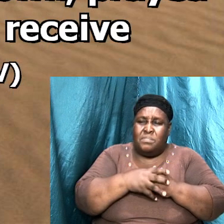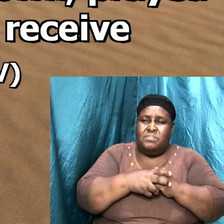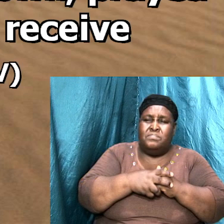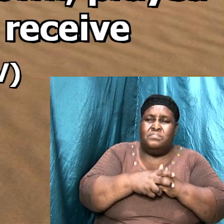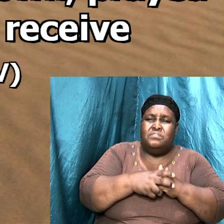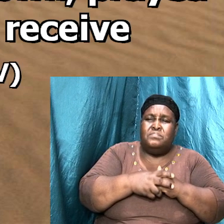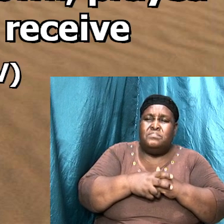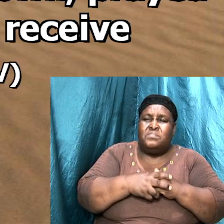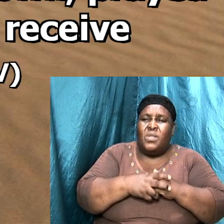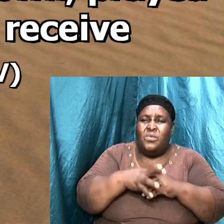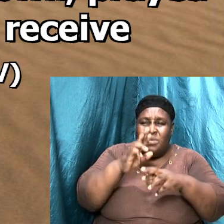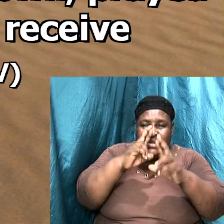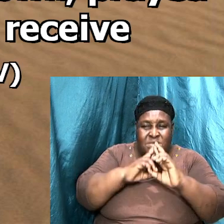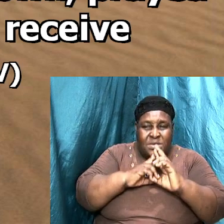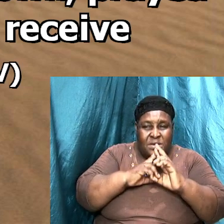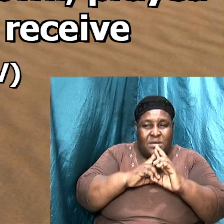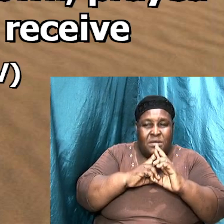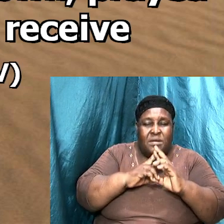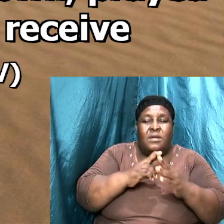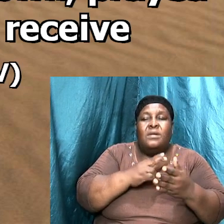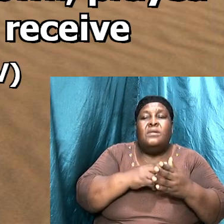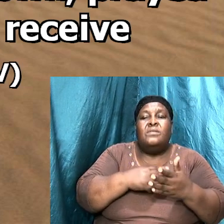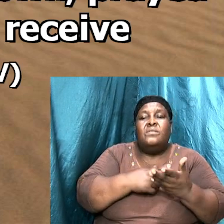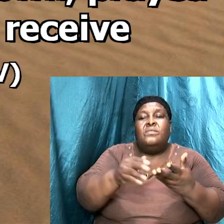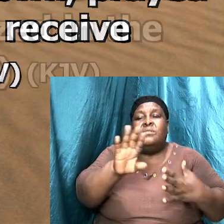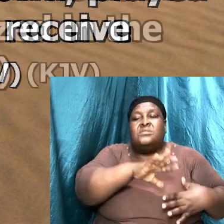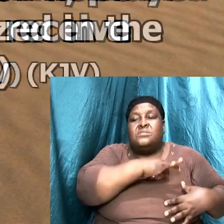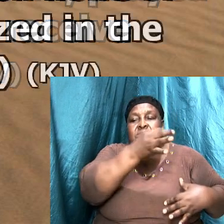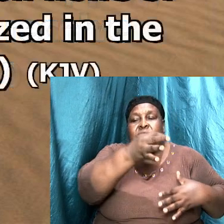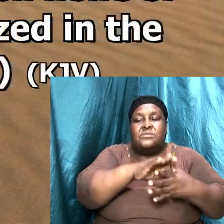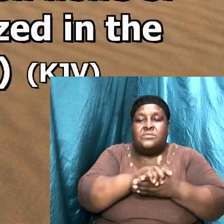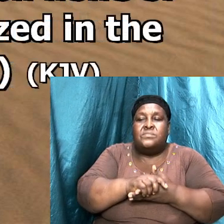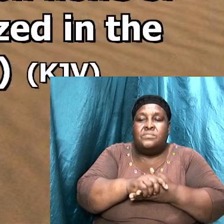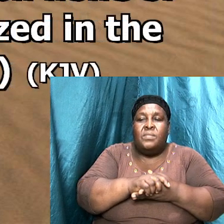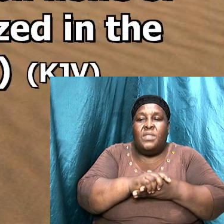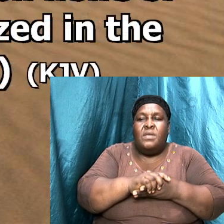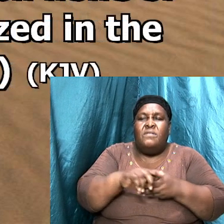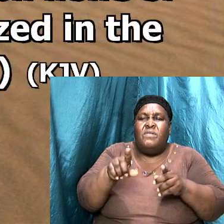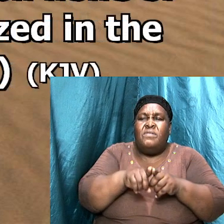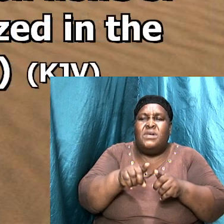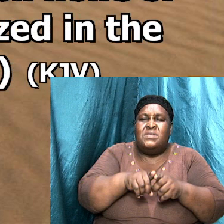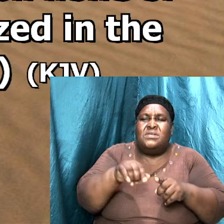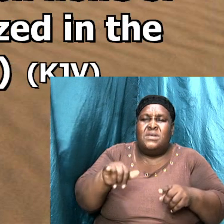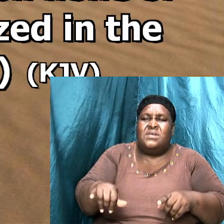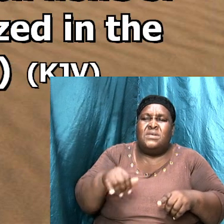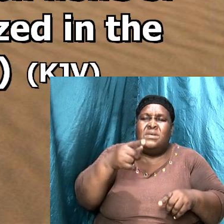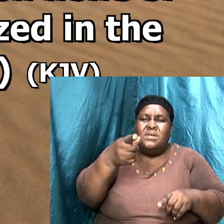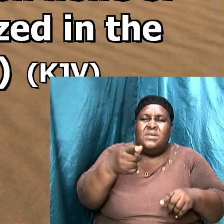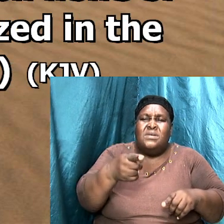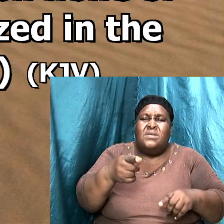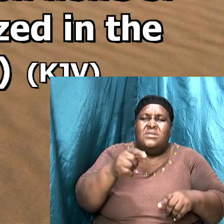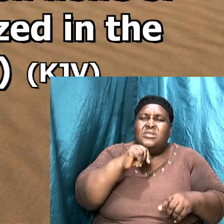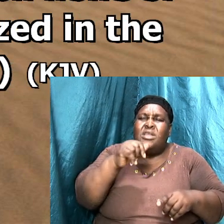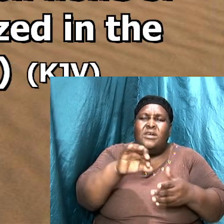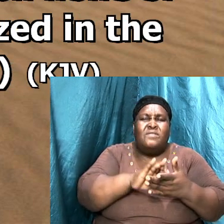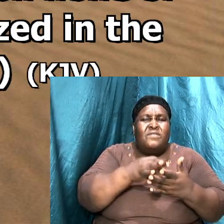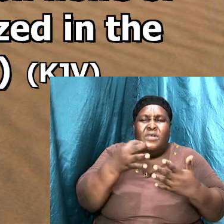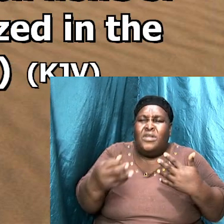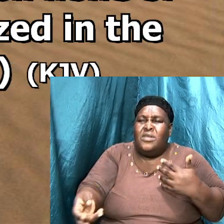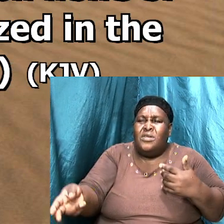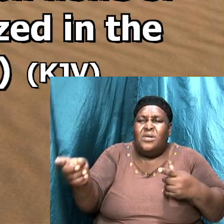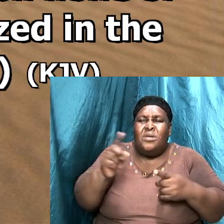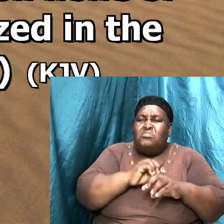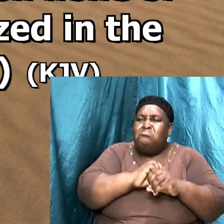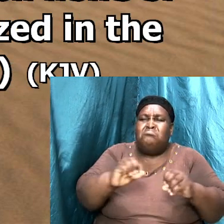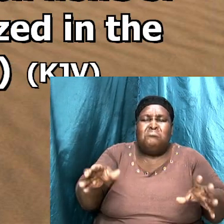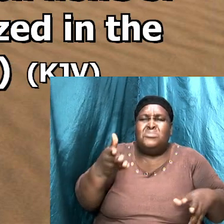that they might receive the Holy Ghost for as yet he was not fallen upon